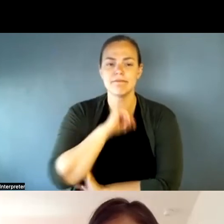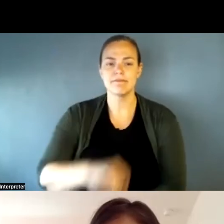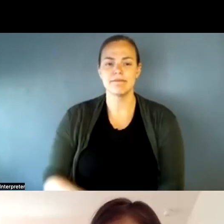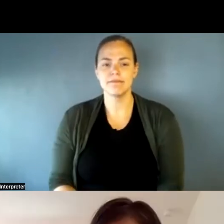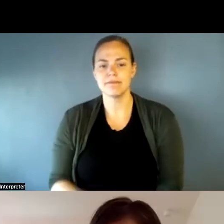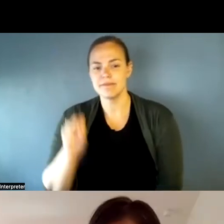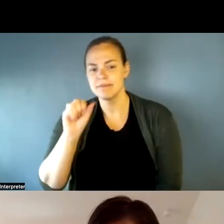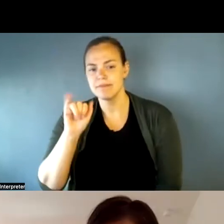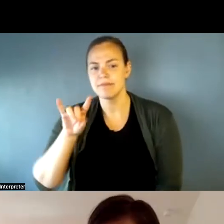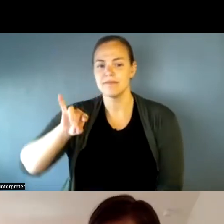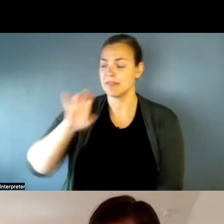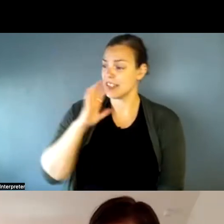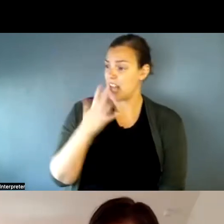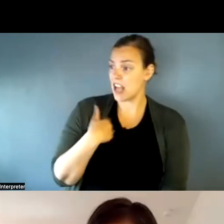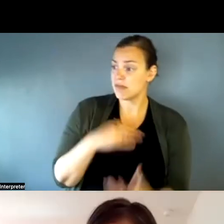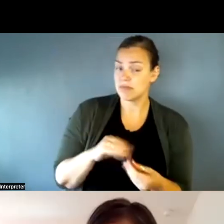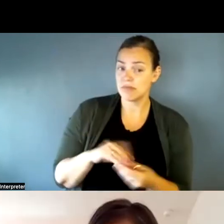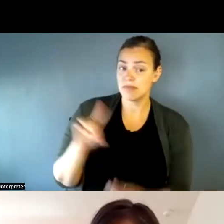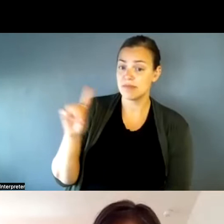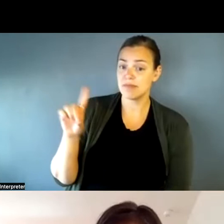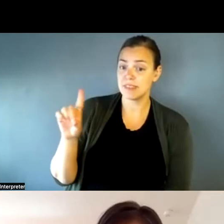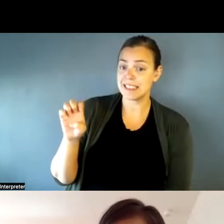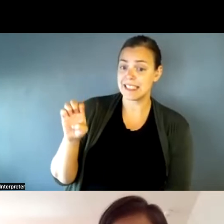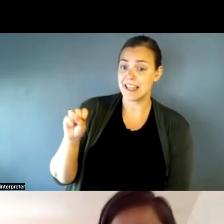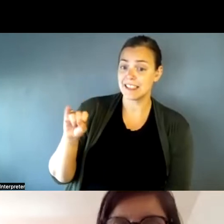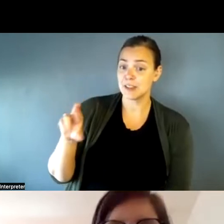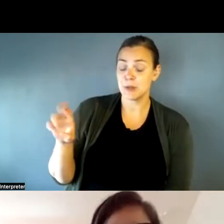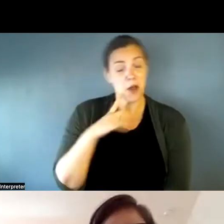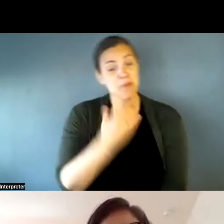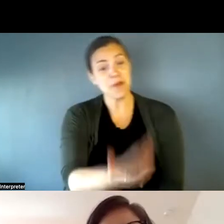Can say something, Desiree, if... Oh, go ahead. Okay.